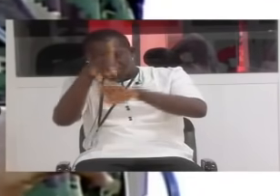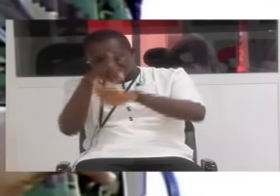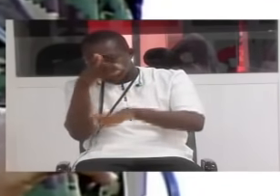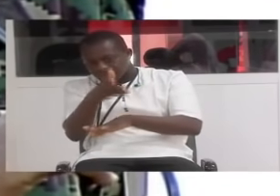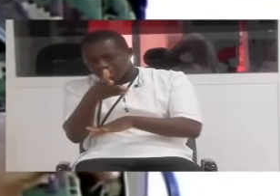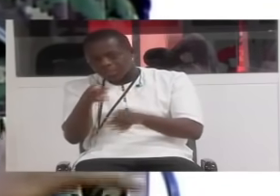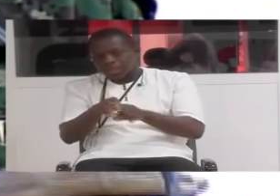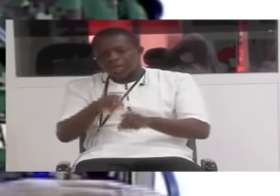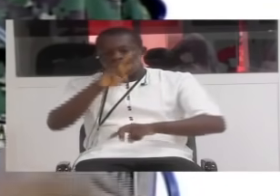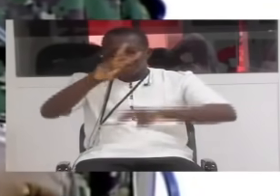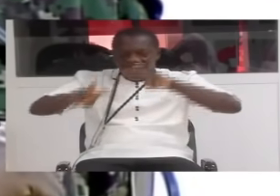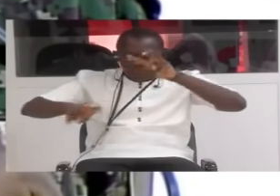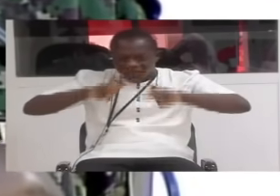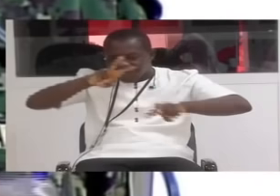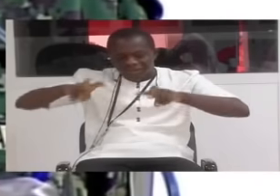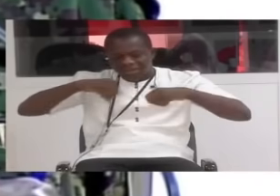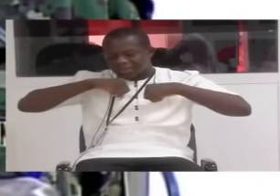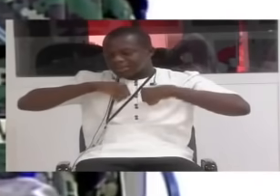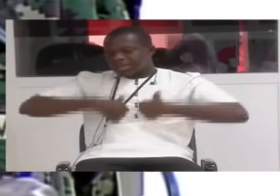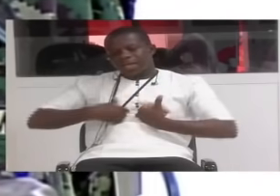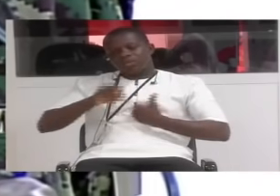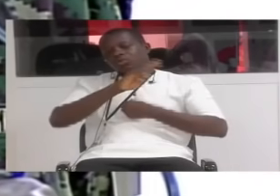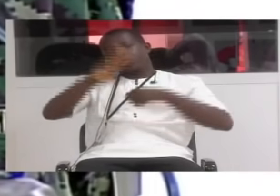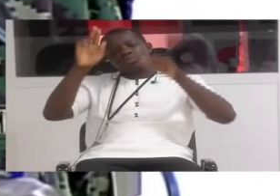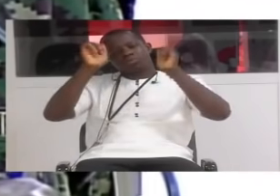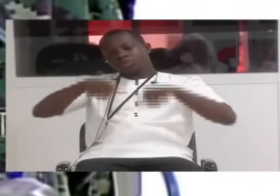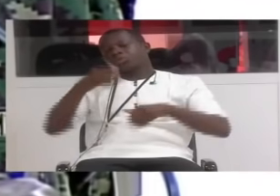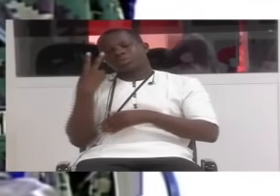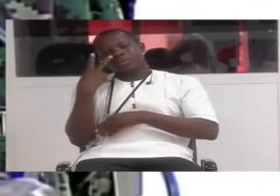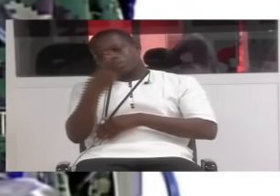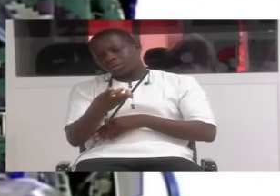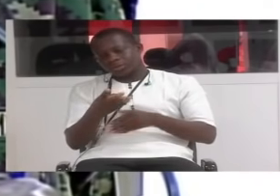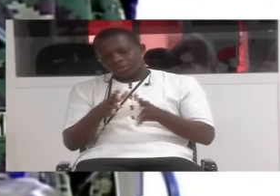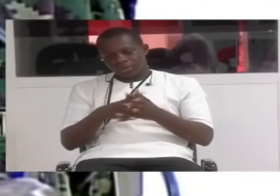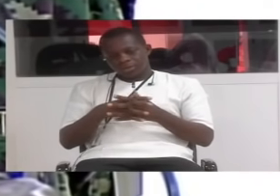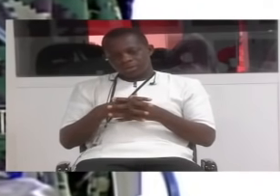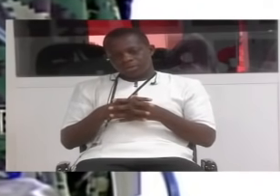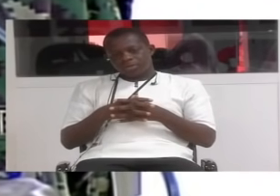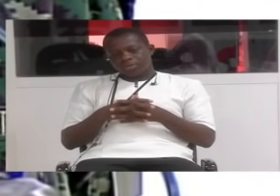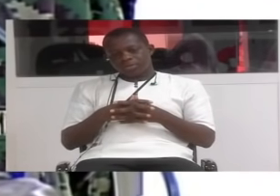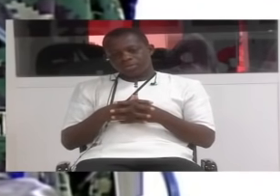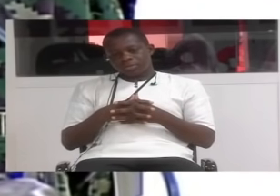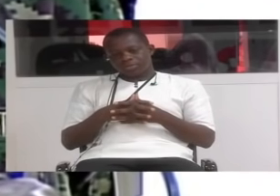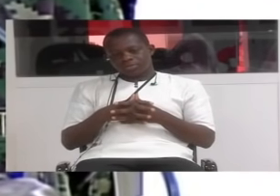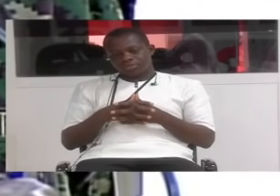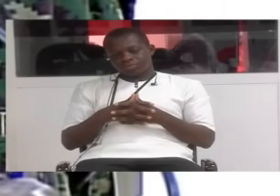it was the spot. Fofu besona way munu ñoo gis. We searched that place but we could not find anything.